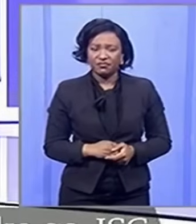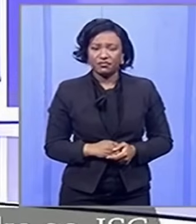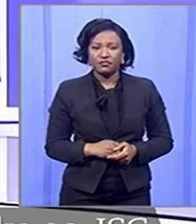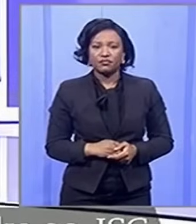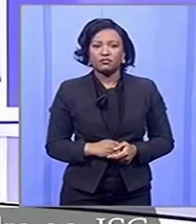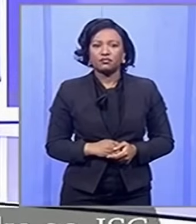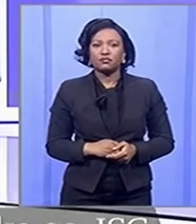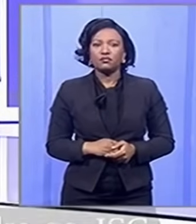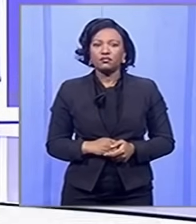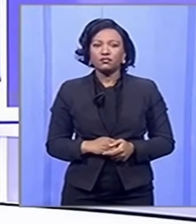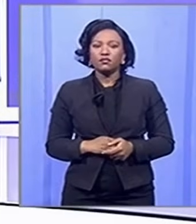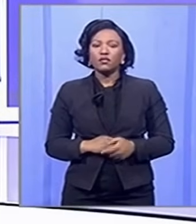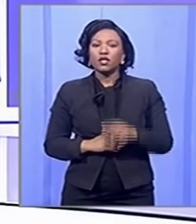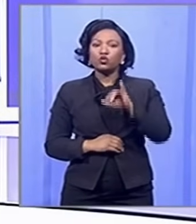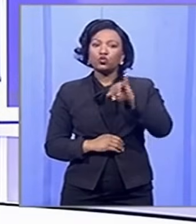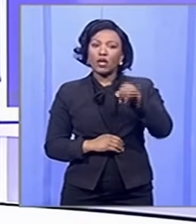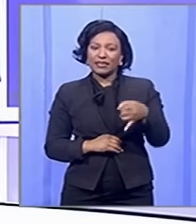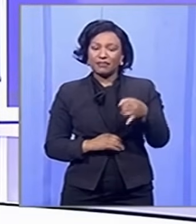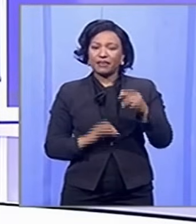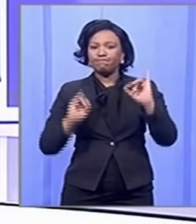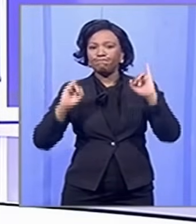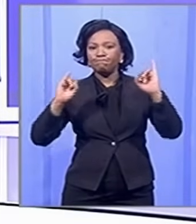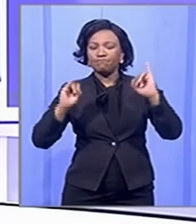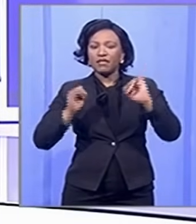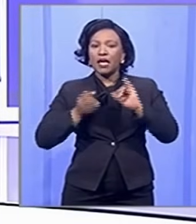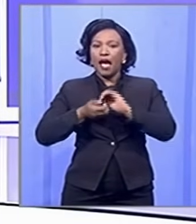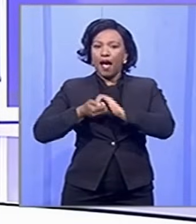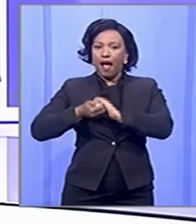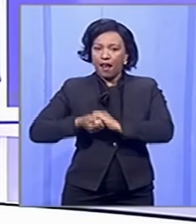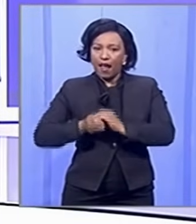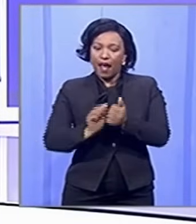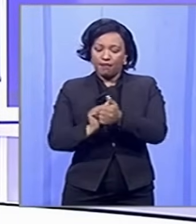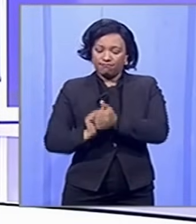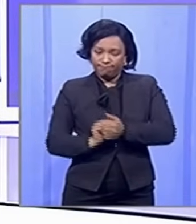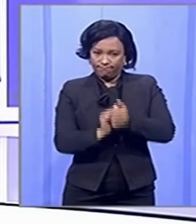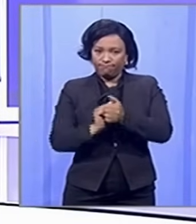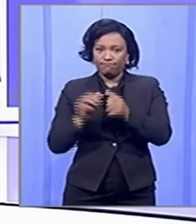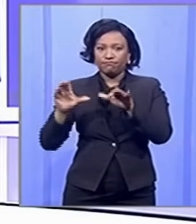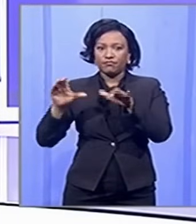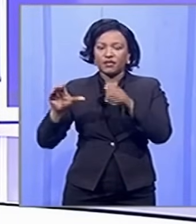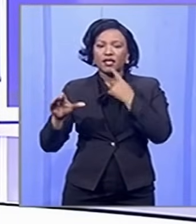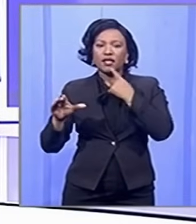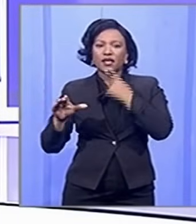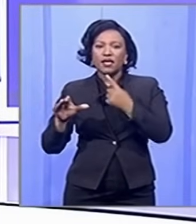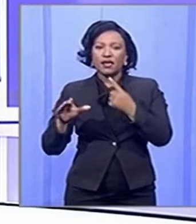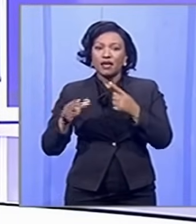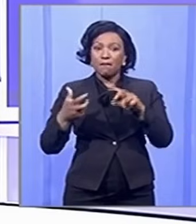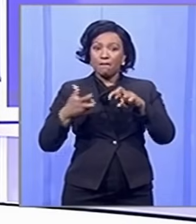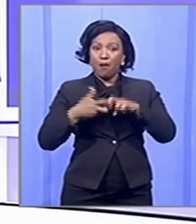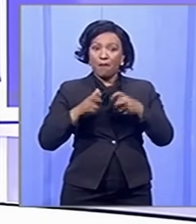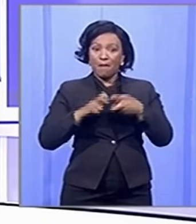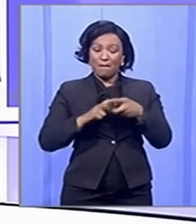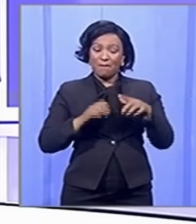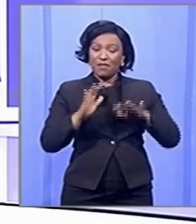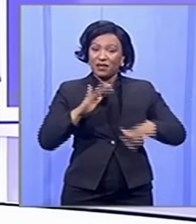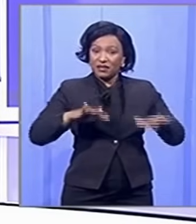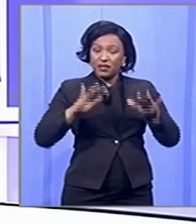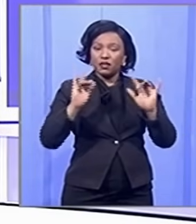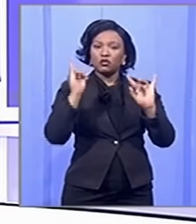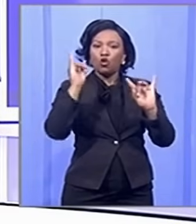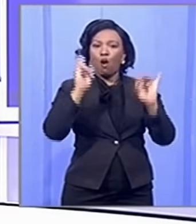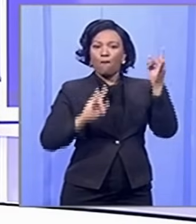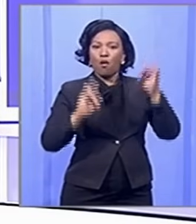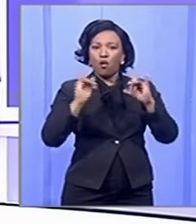Ba Johannesburg Crisis Alliance ba dumela gore go na le mathata a boetapele toropong ya Johannesburg gomme